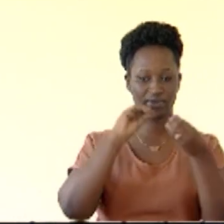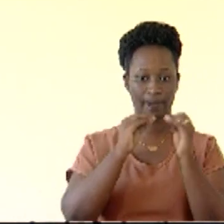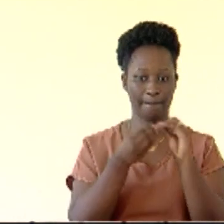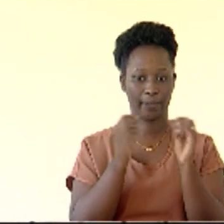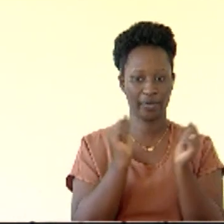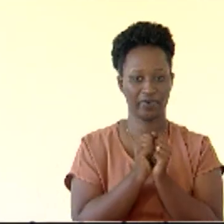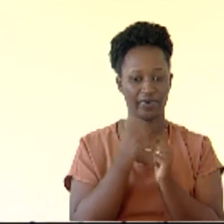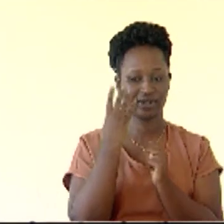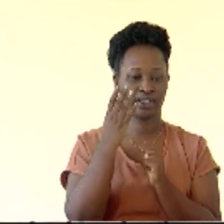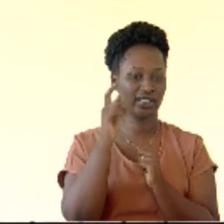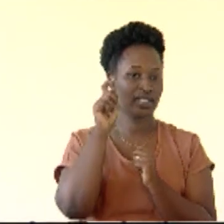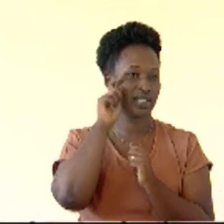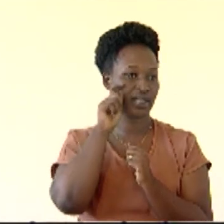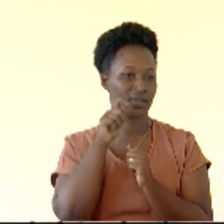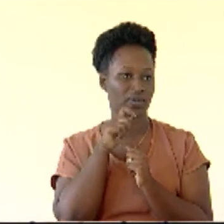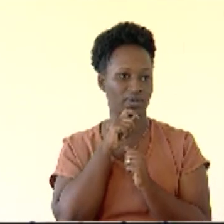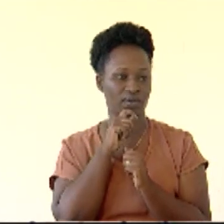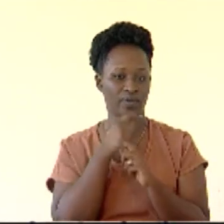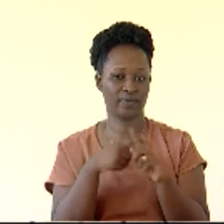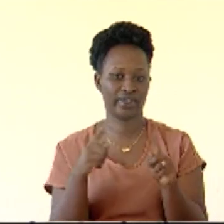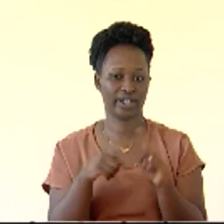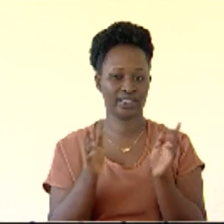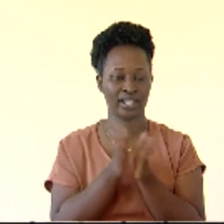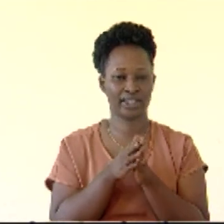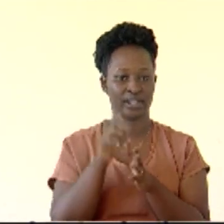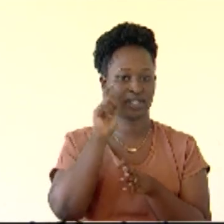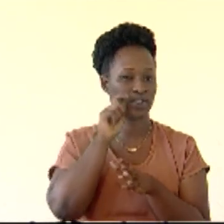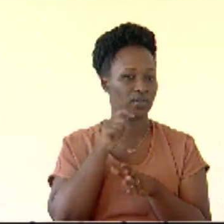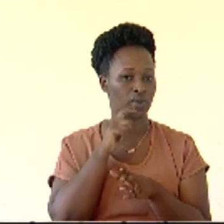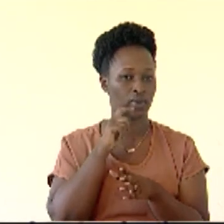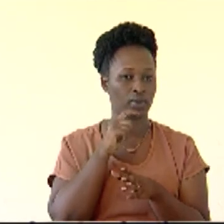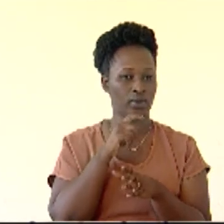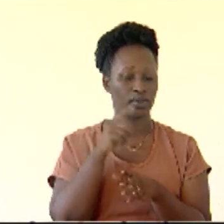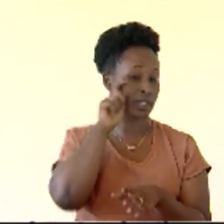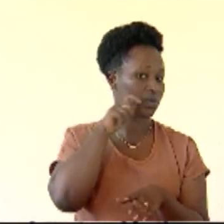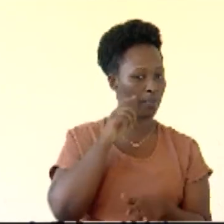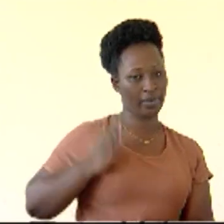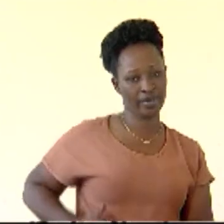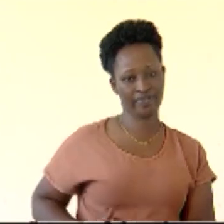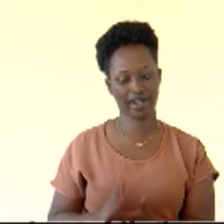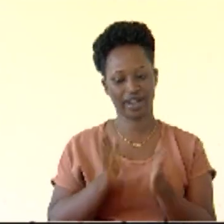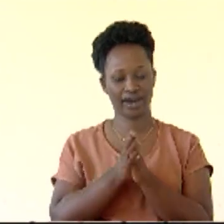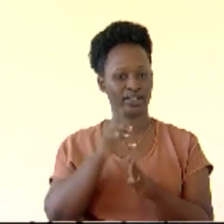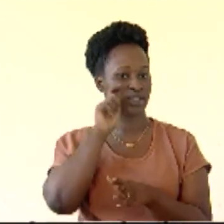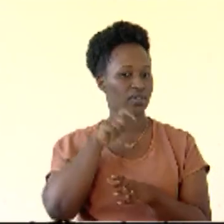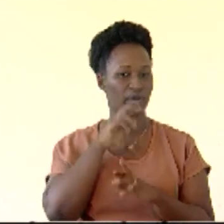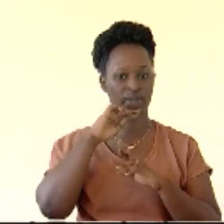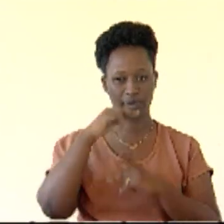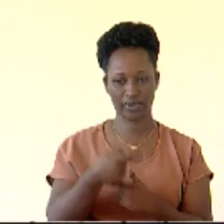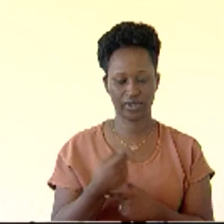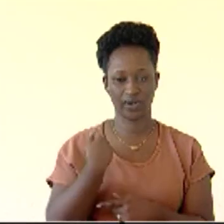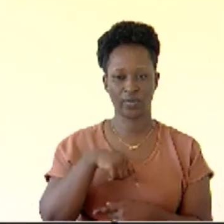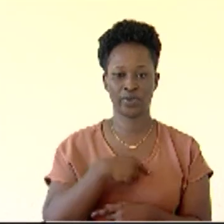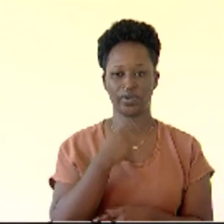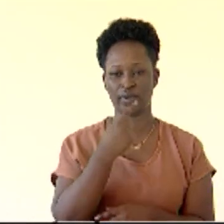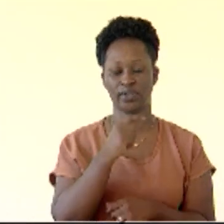responses. I think you remember we discussed about what are sexual behaviors and sexual responses. We talked about puberty stage in